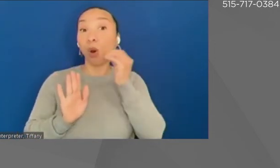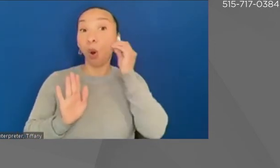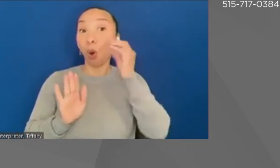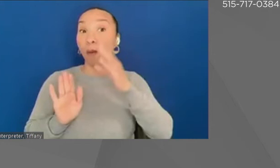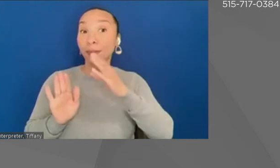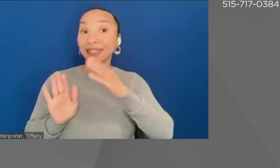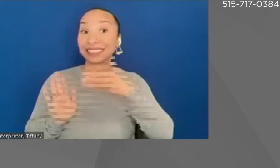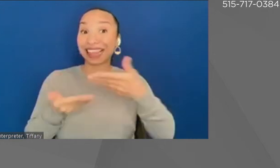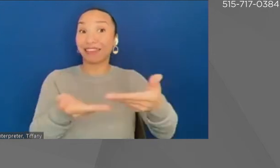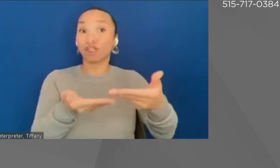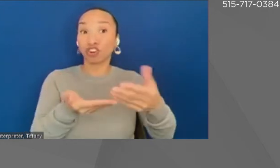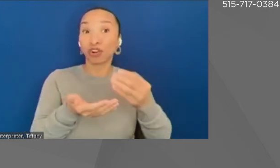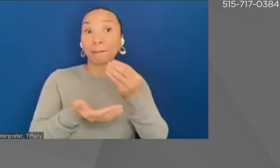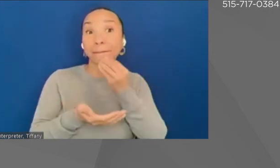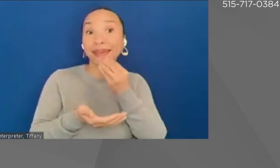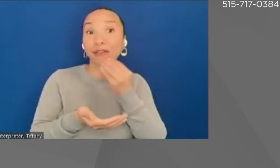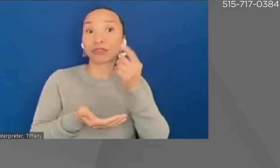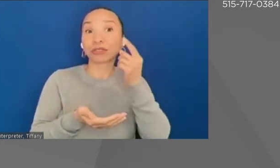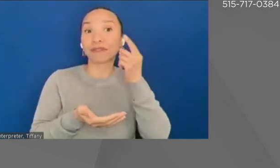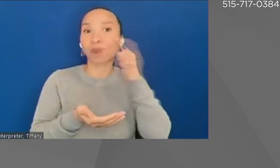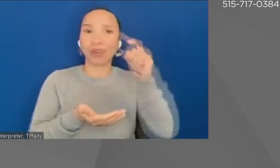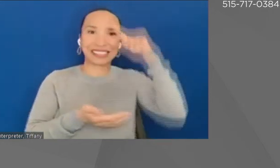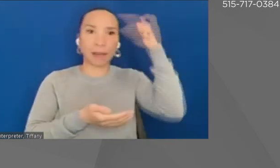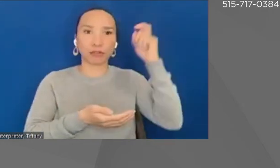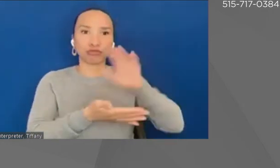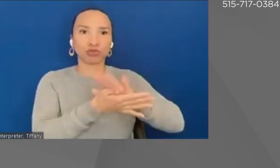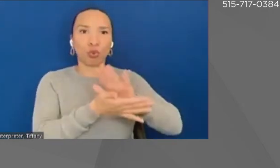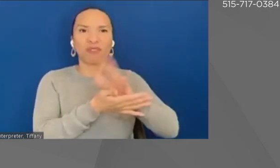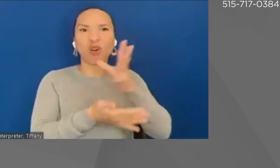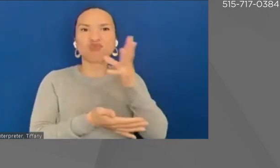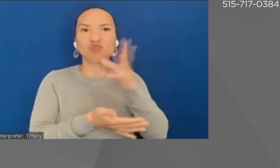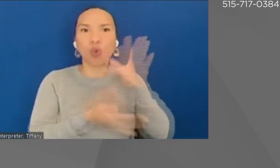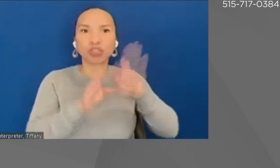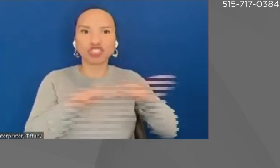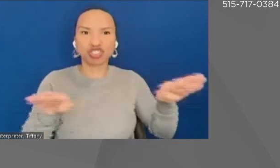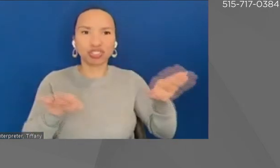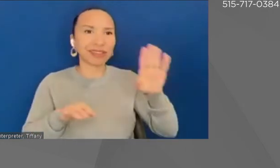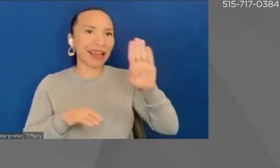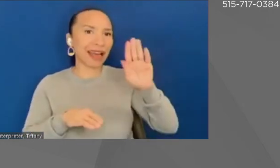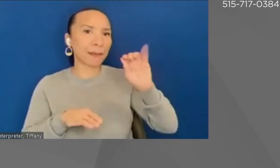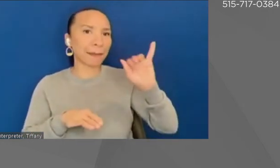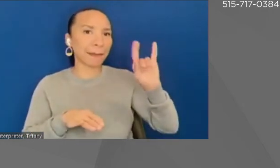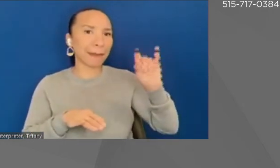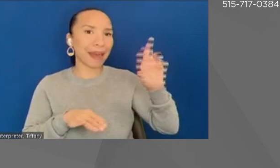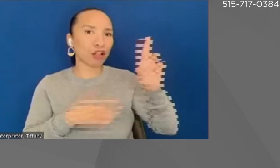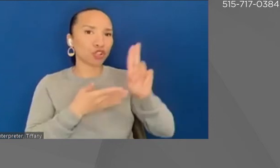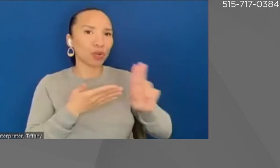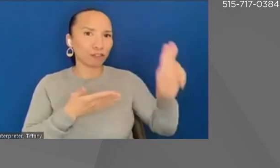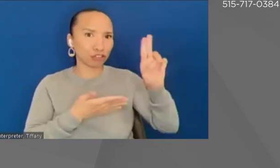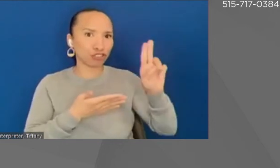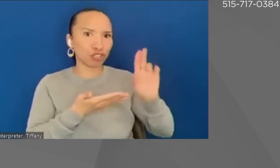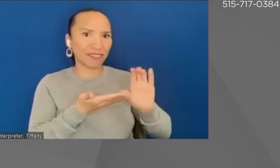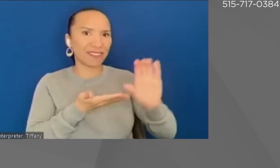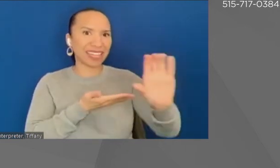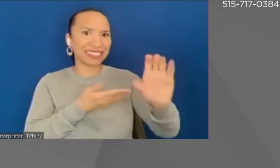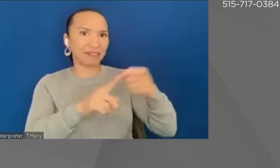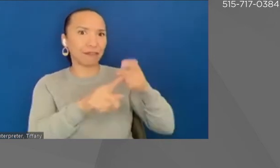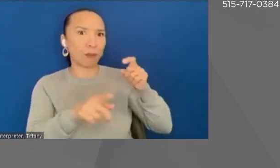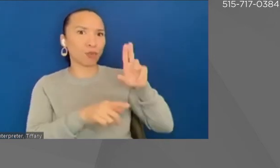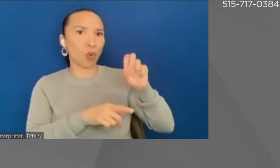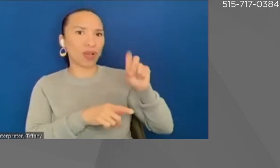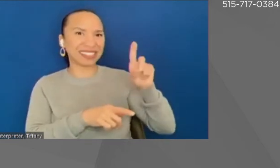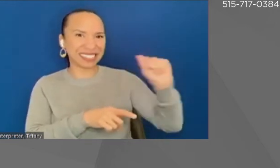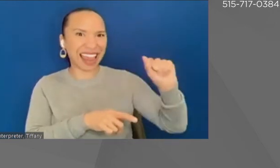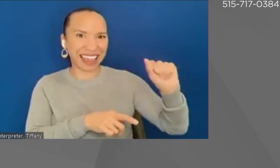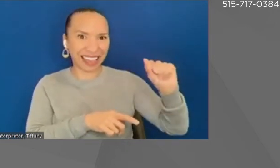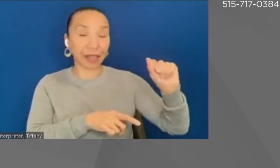meals for summer school meals to rural children was implemented by Baylor University with USDA funding to millions of children over the summer. Through